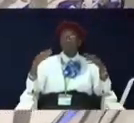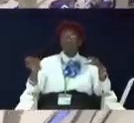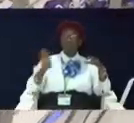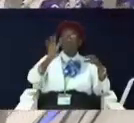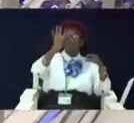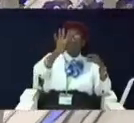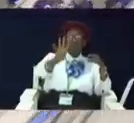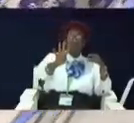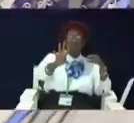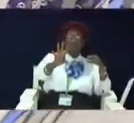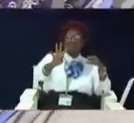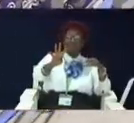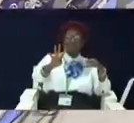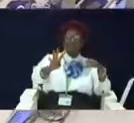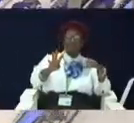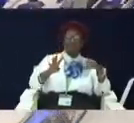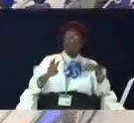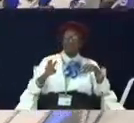3, 4,